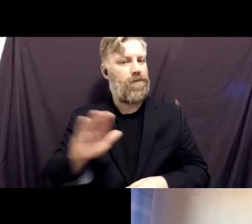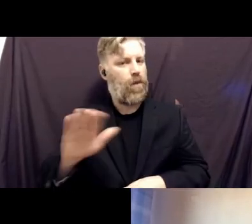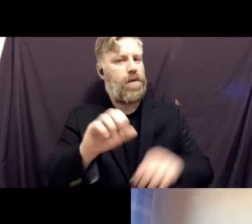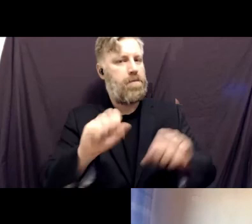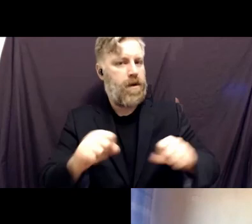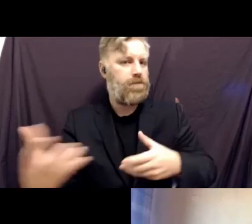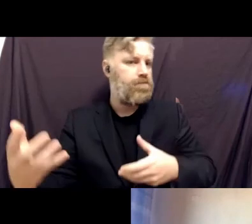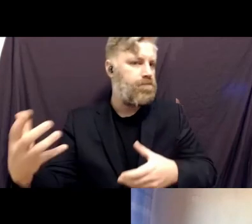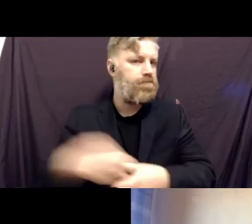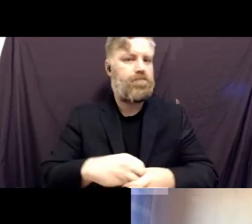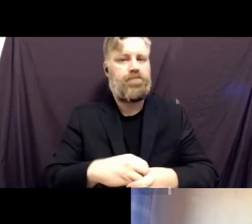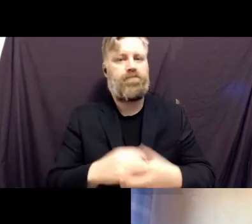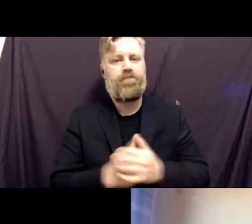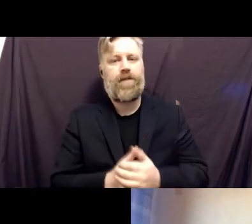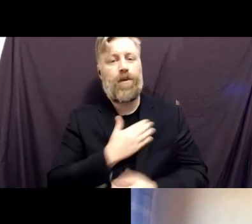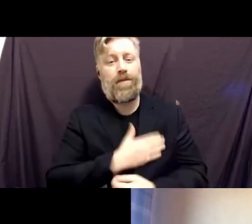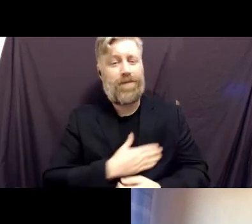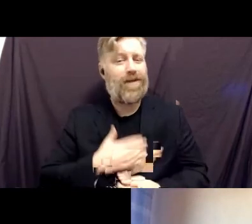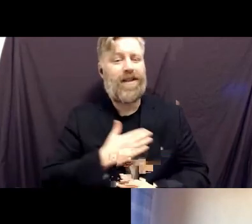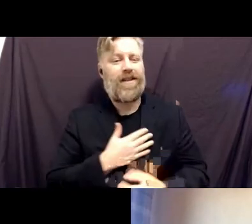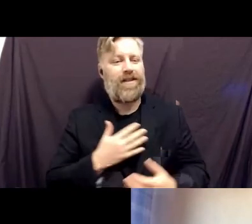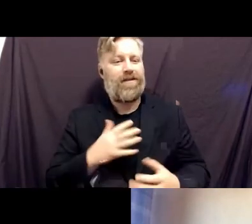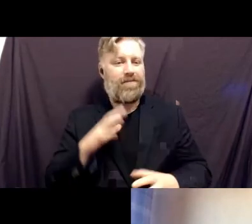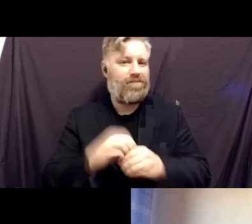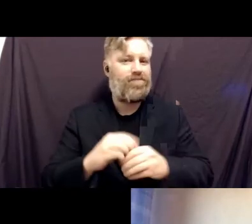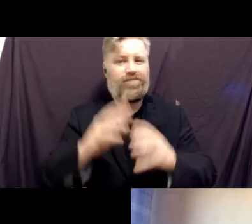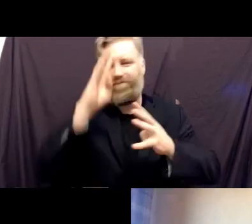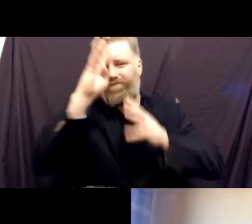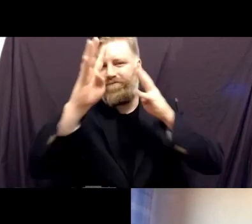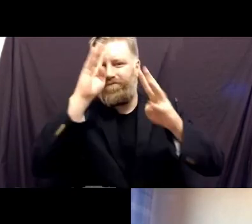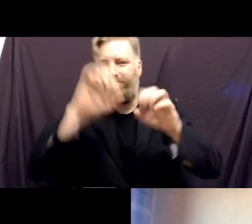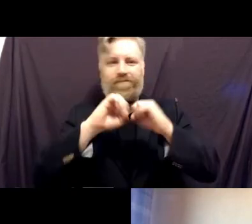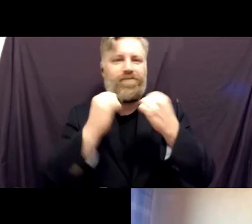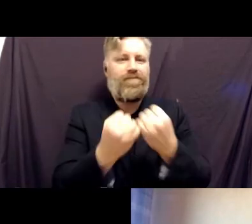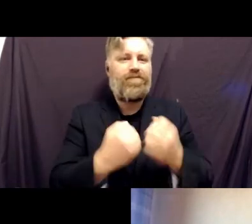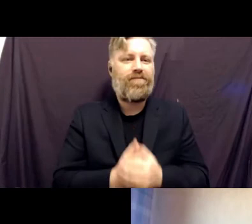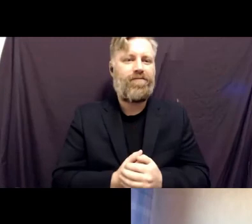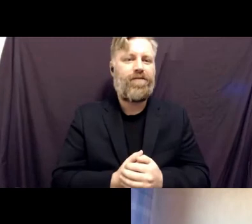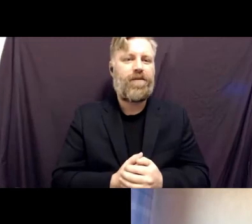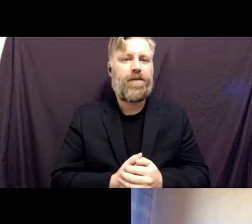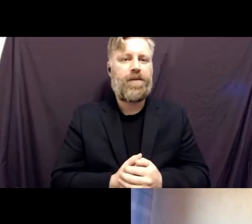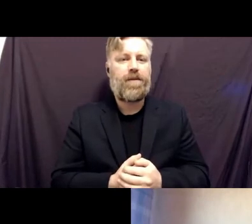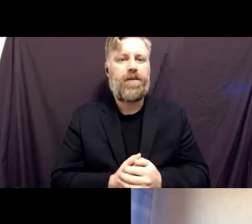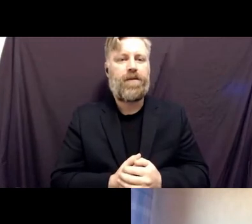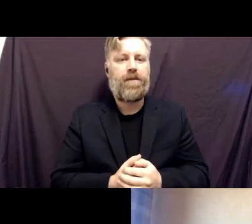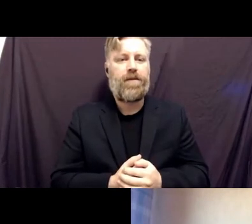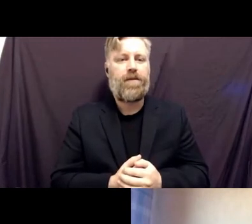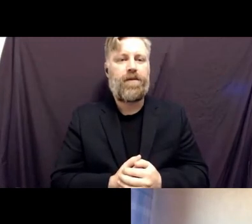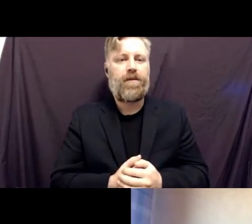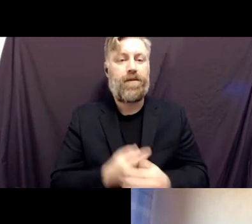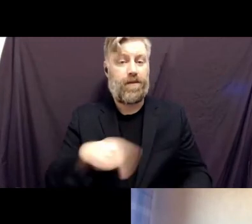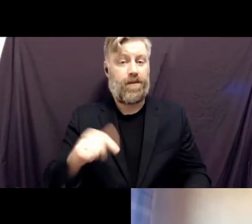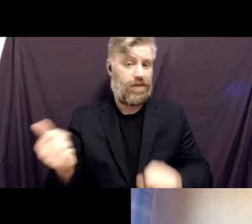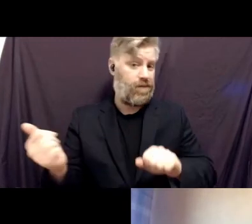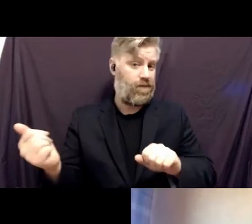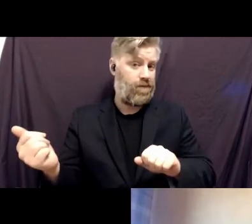involve in creating society, because you are very, you all, I'm